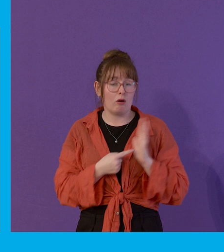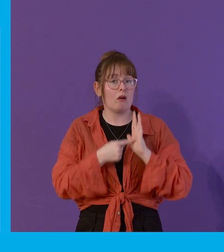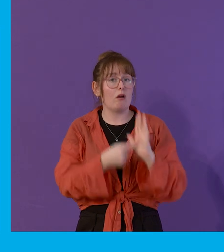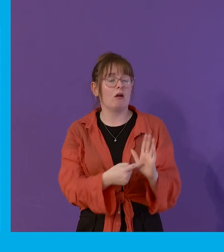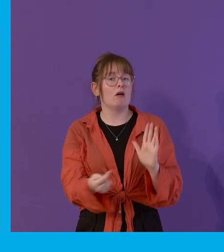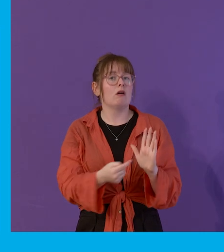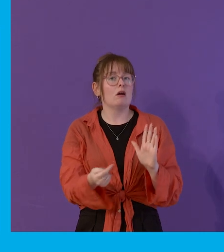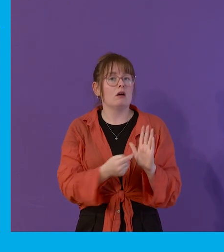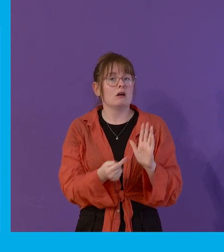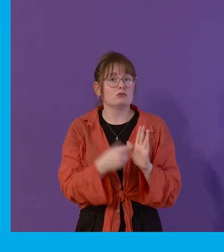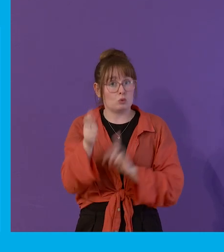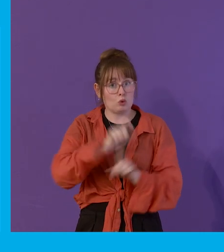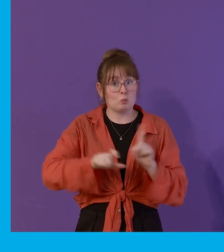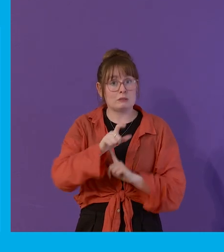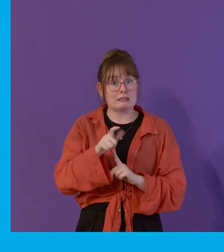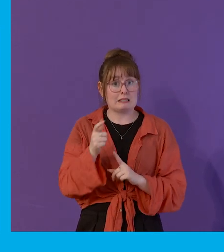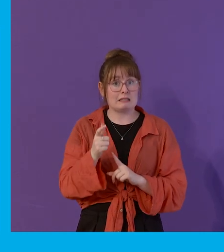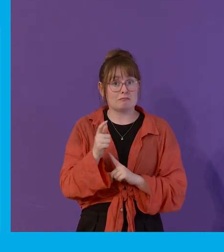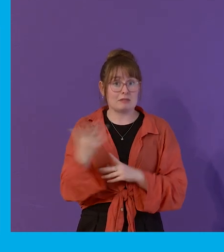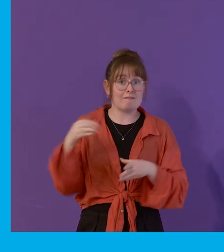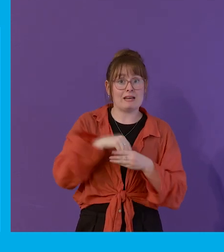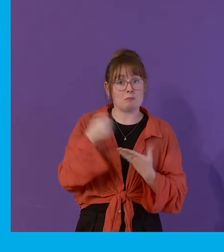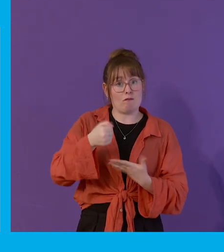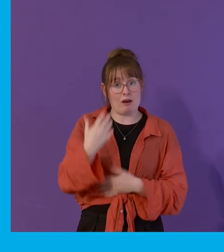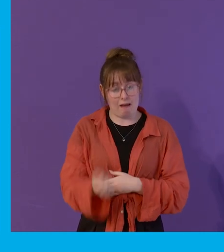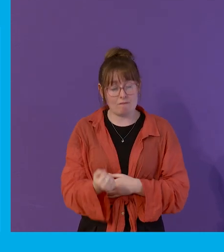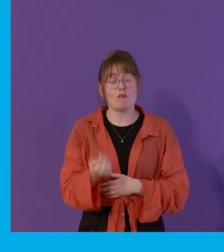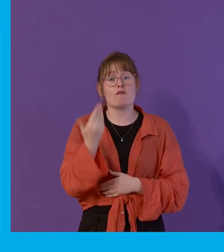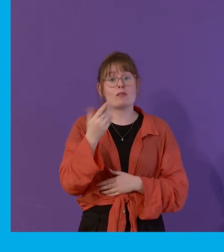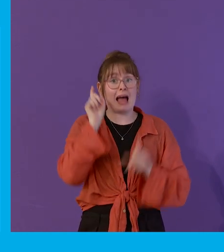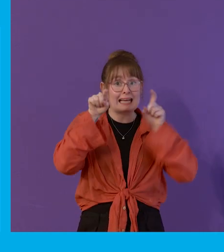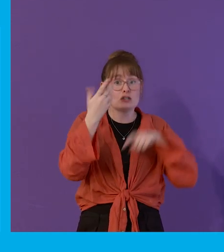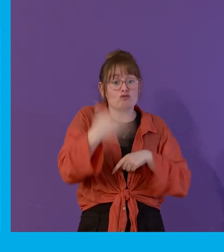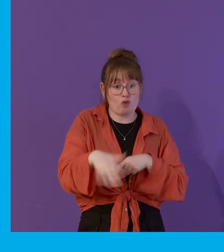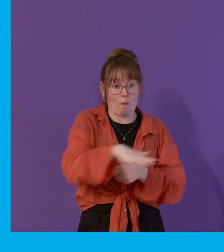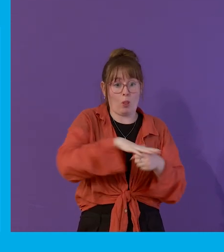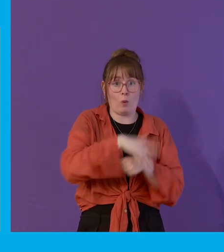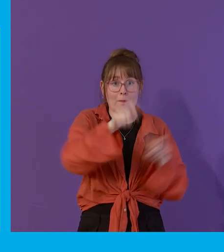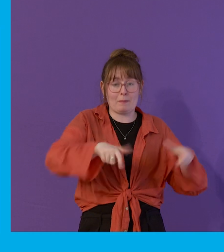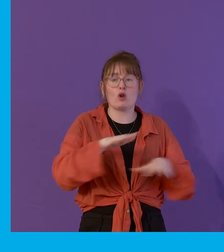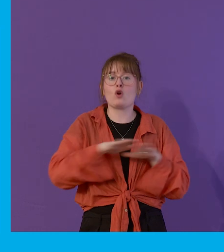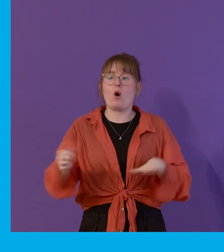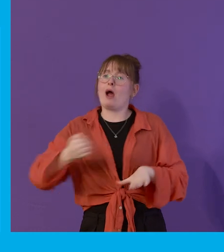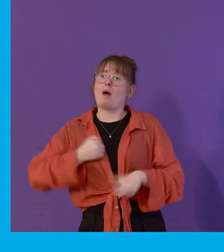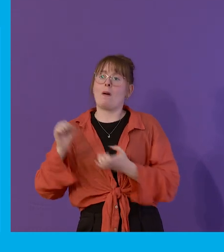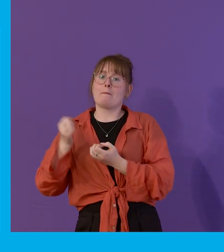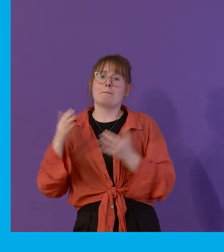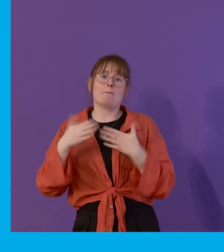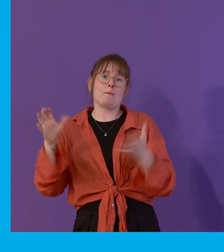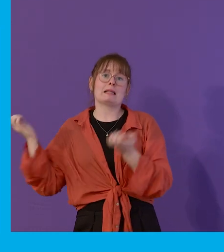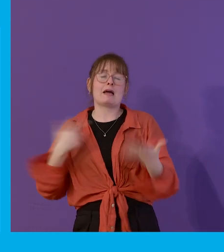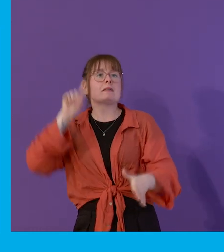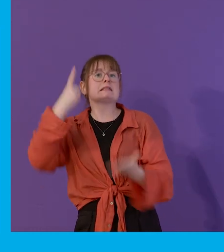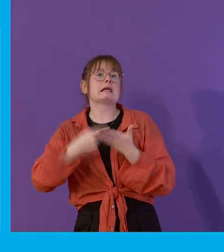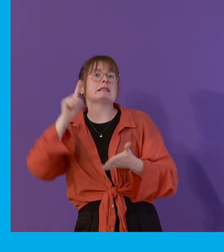this community investment fund. The ideas came from local people rather than public servants sat in rooms without the